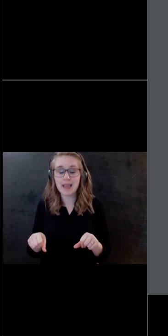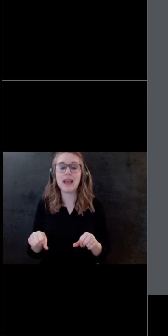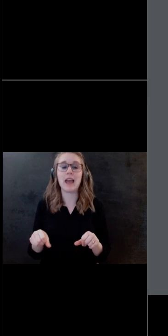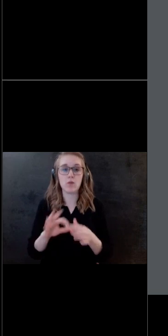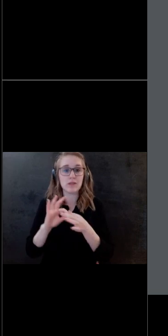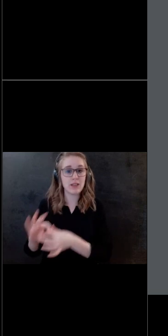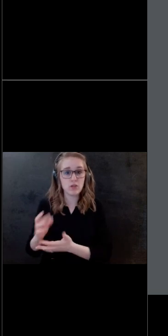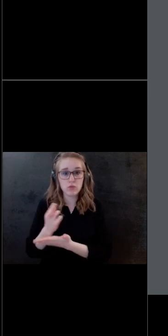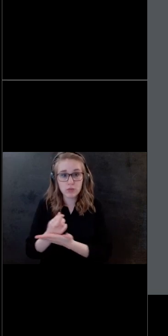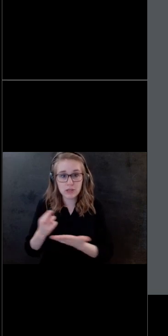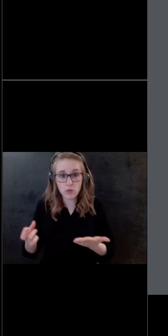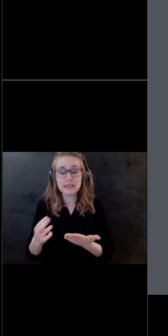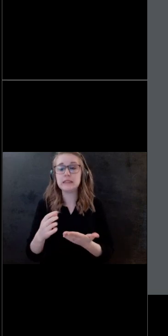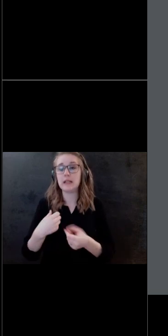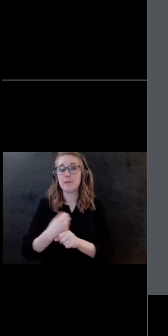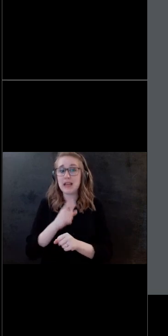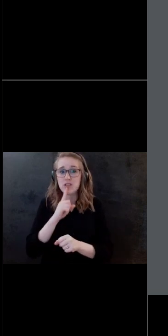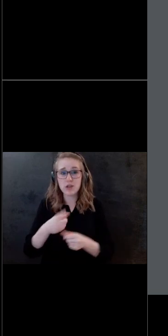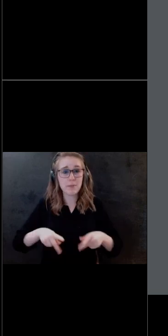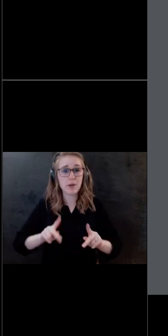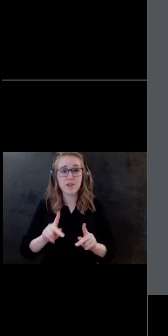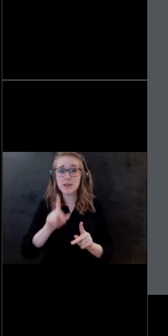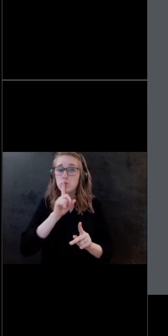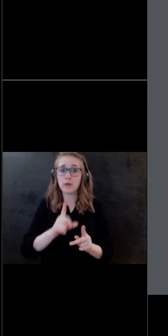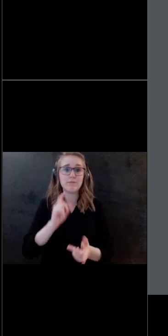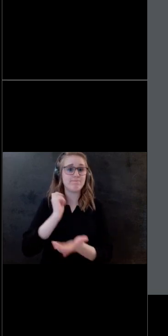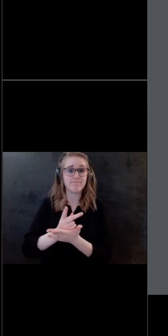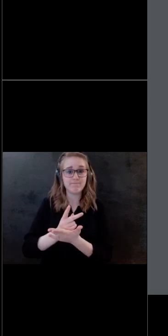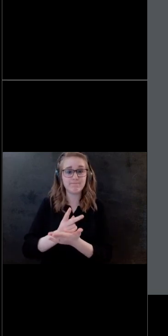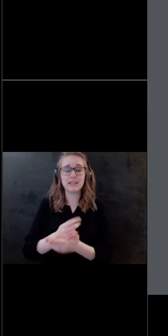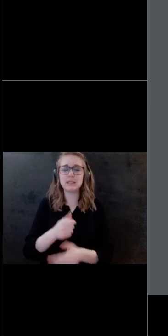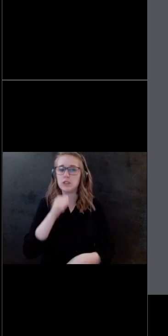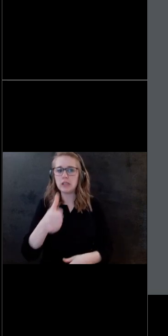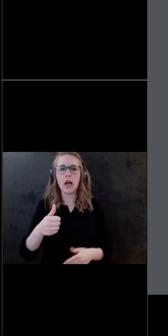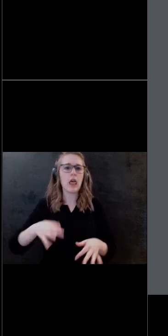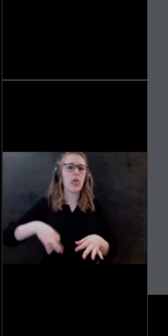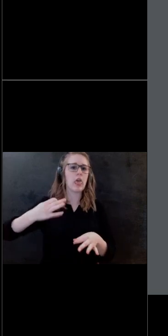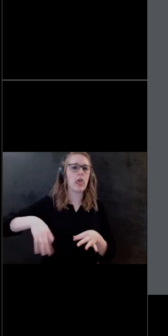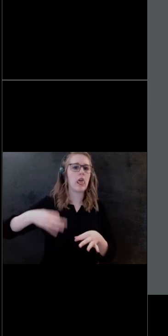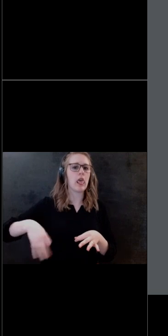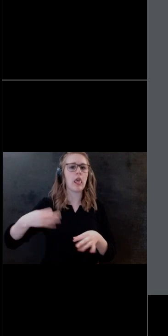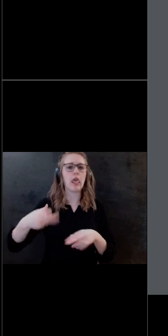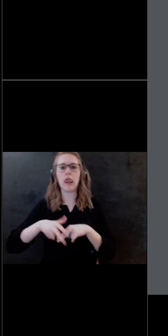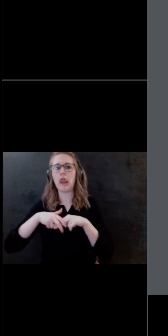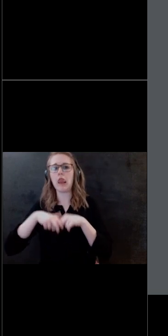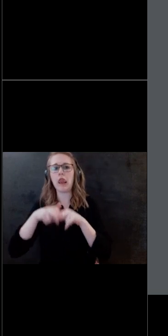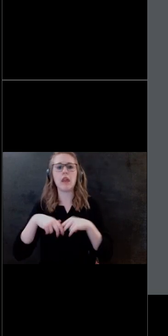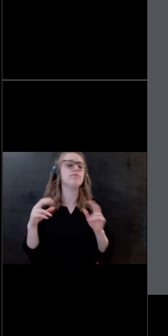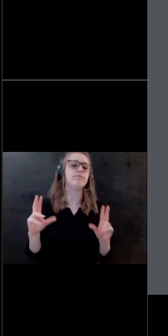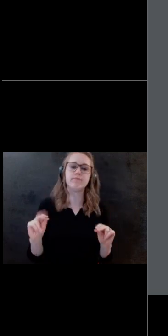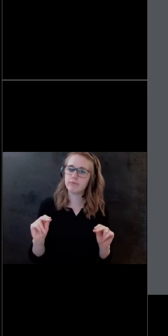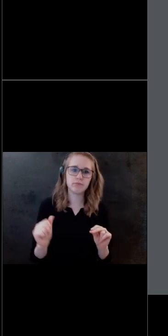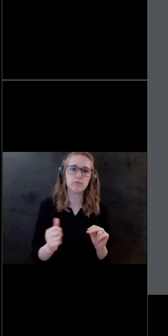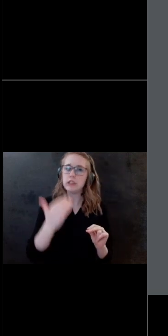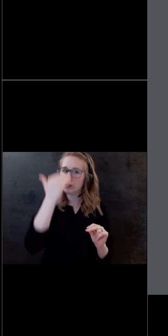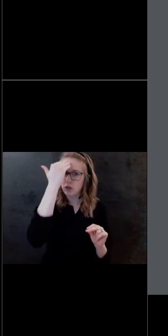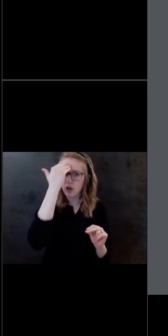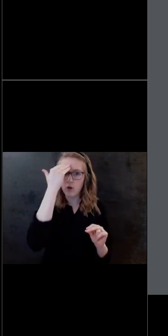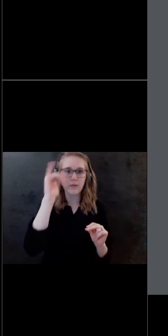our resources to make sure that the permits are getting done, that we are not, you know, just sitting around, because that does nobody any good, and